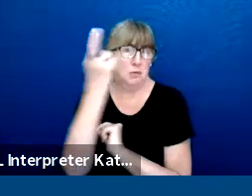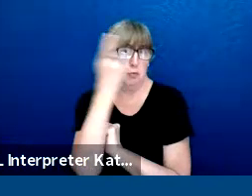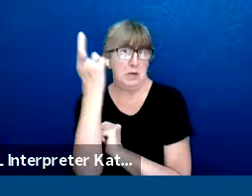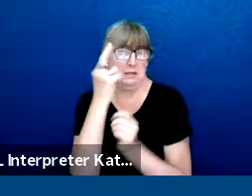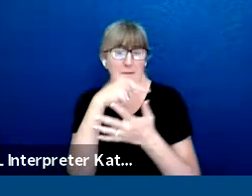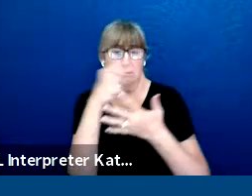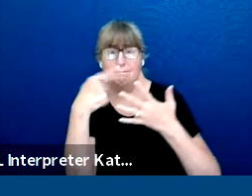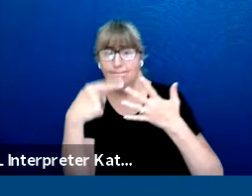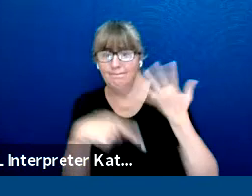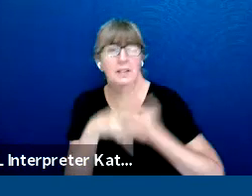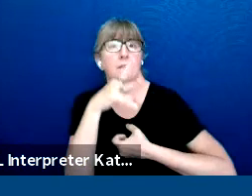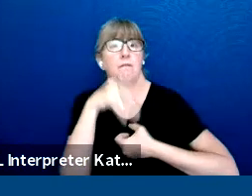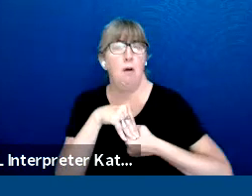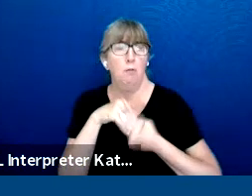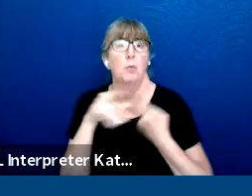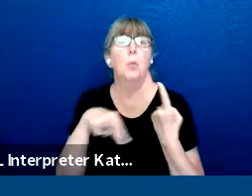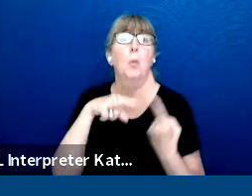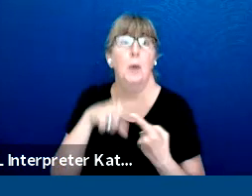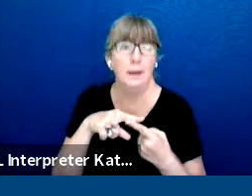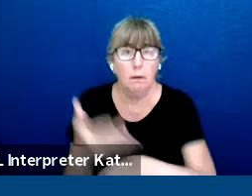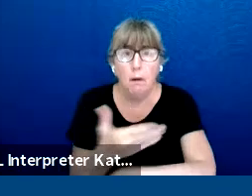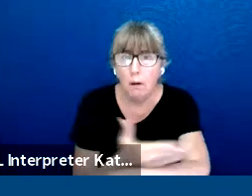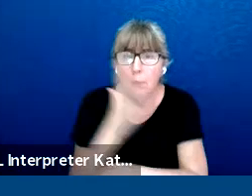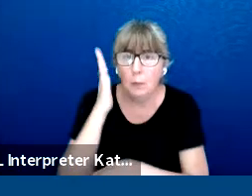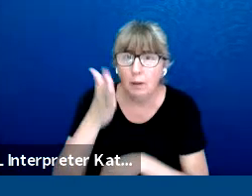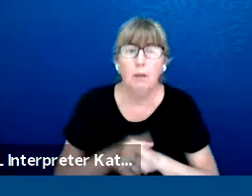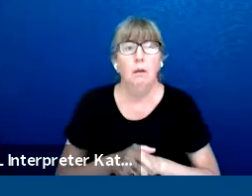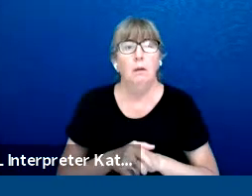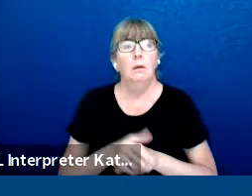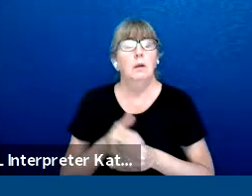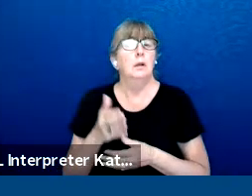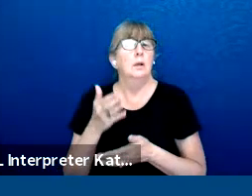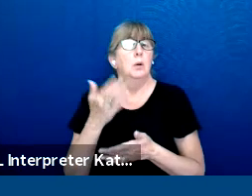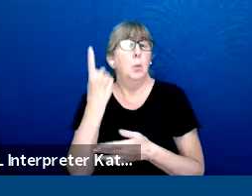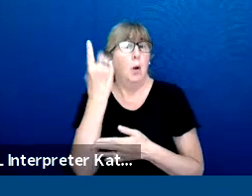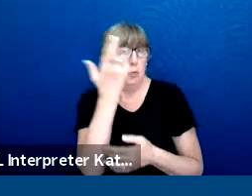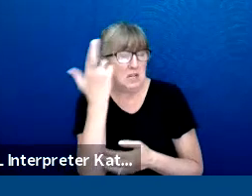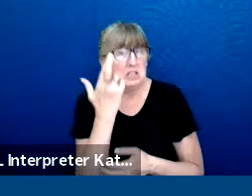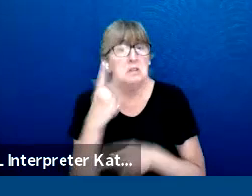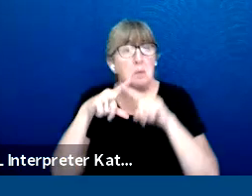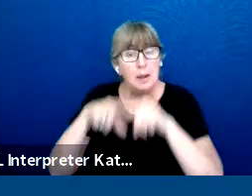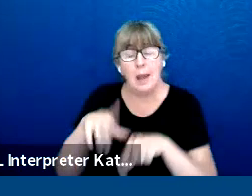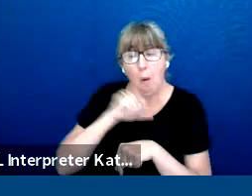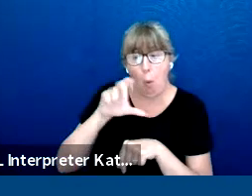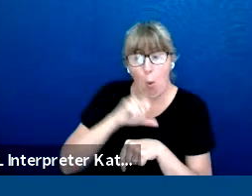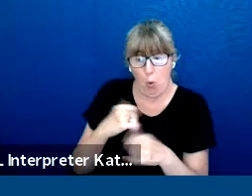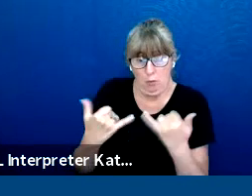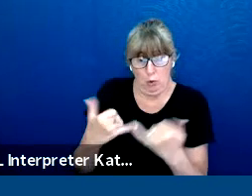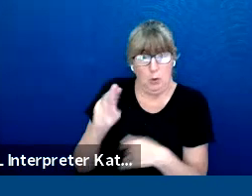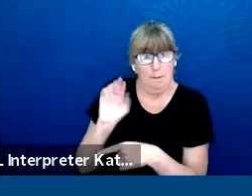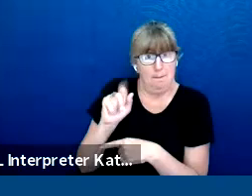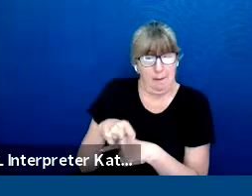determining when a map would be updated. One of them is the age of the current map. Like you stated, the population